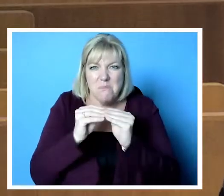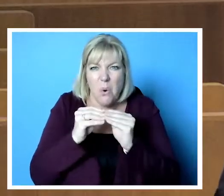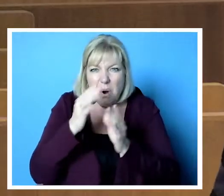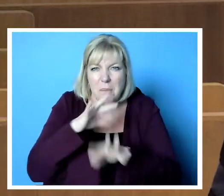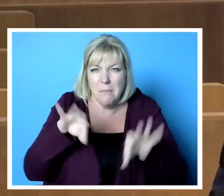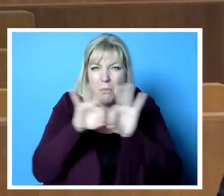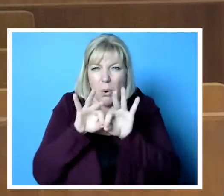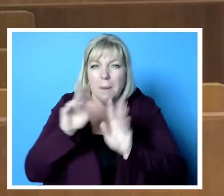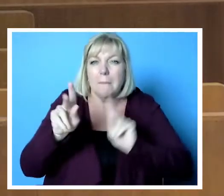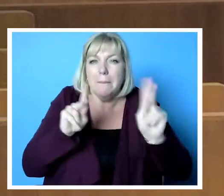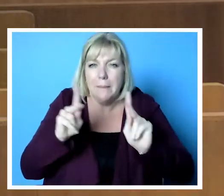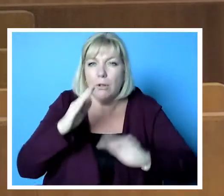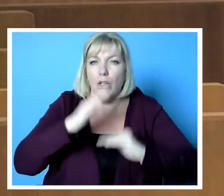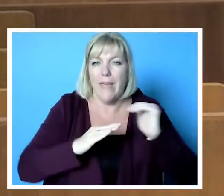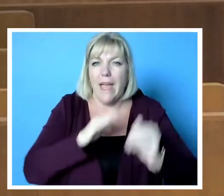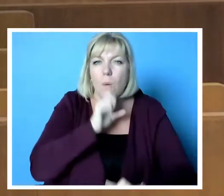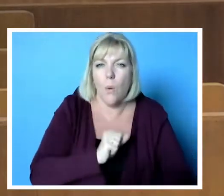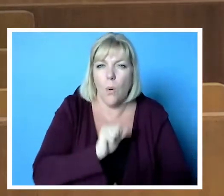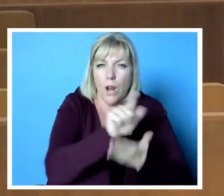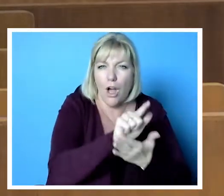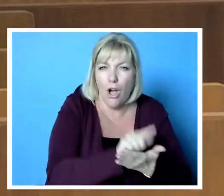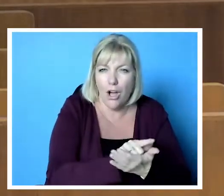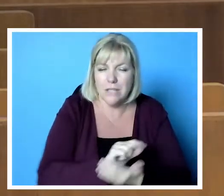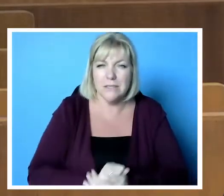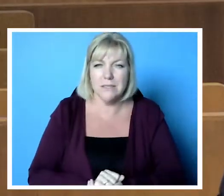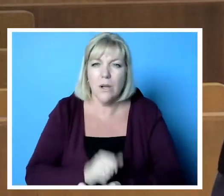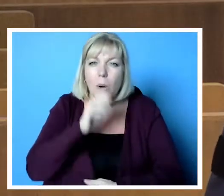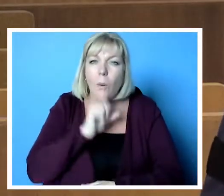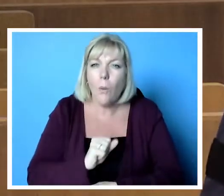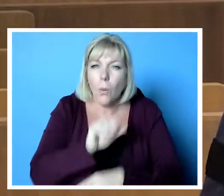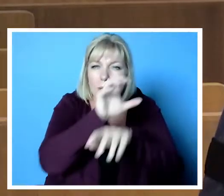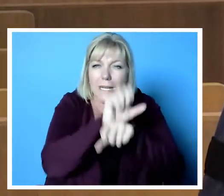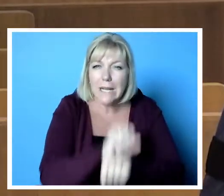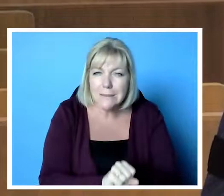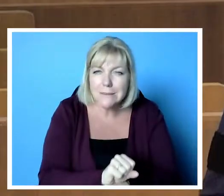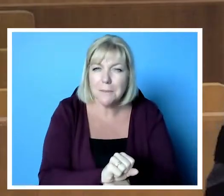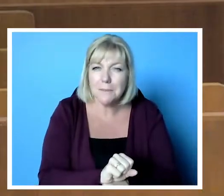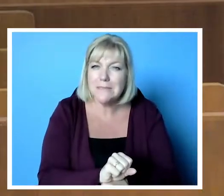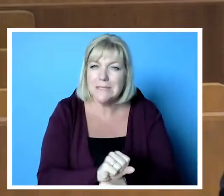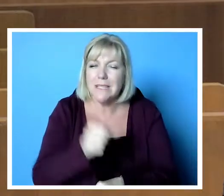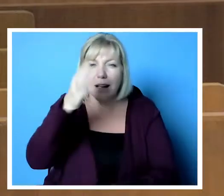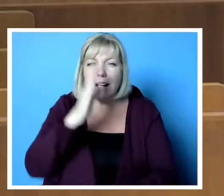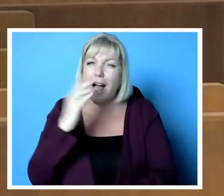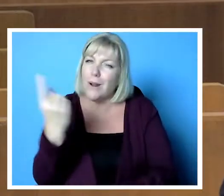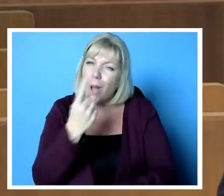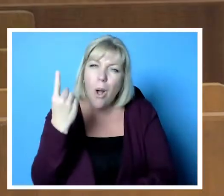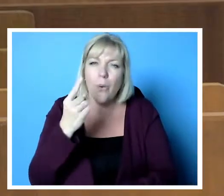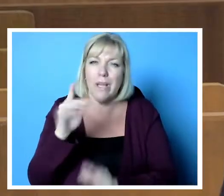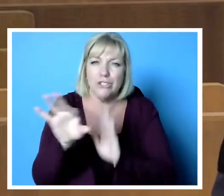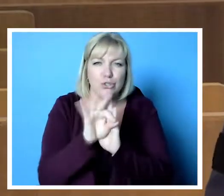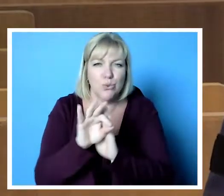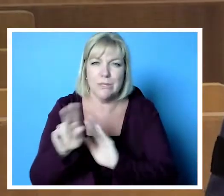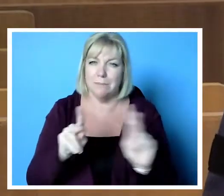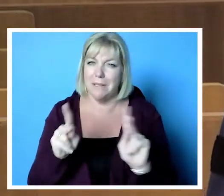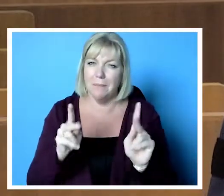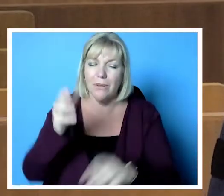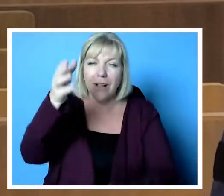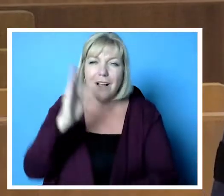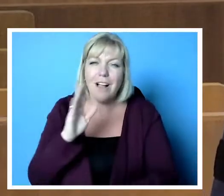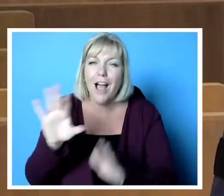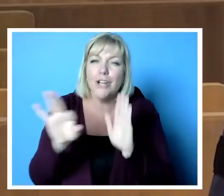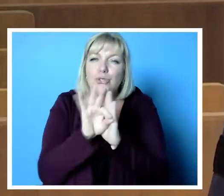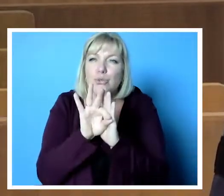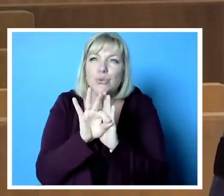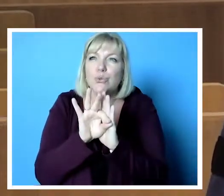always chooses people over customs and traditions. God always chooses to heal and make us